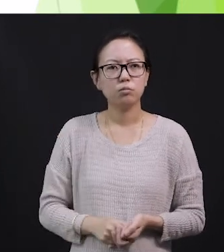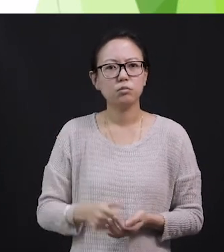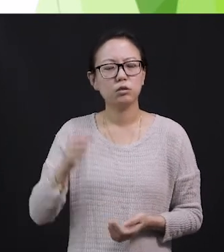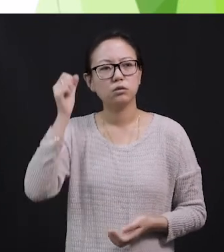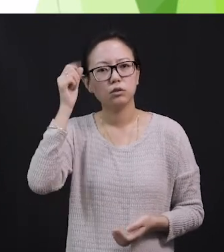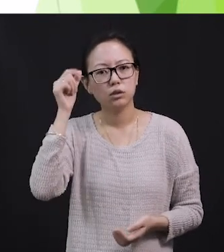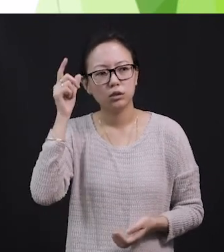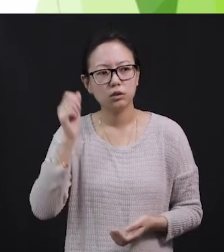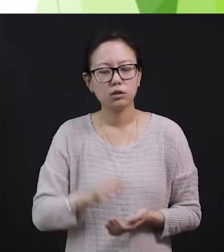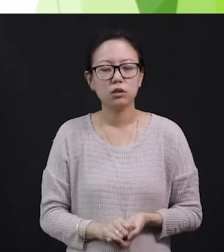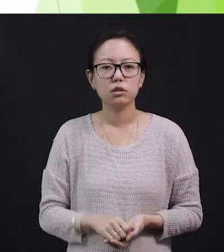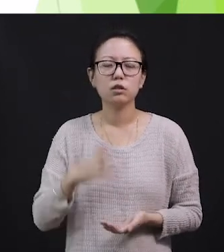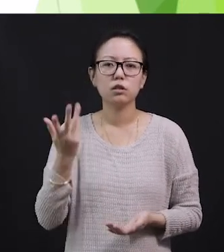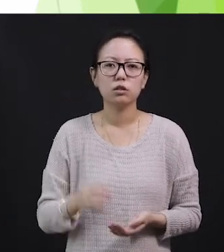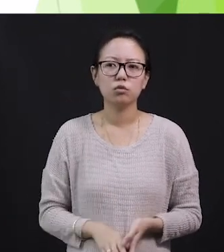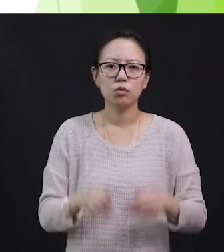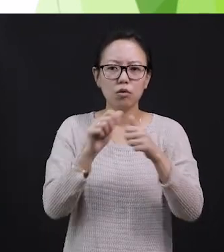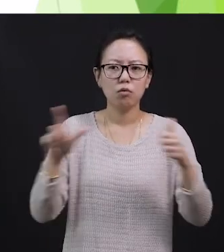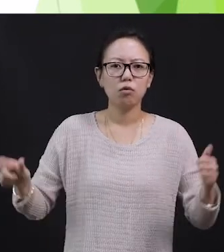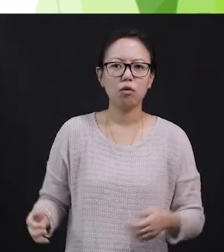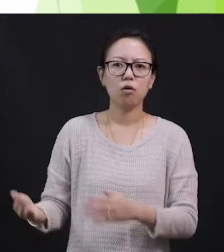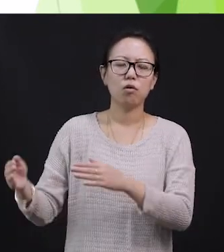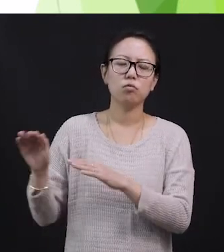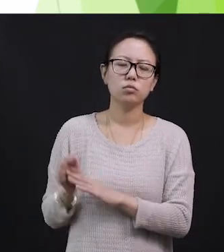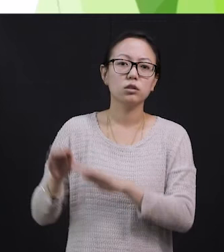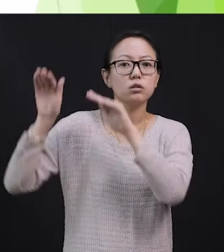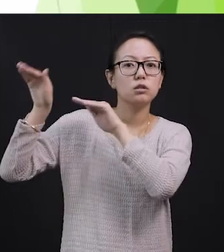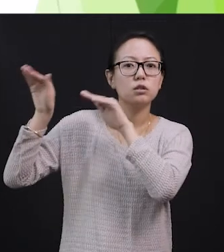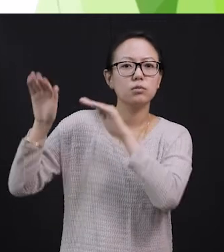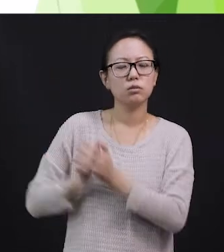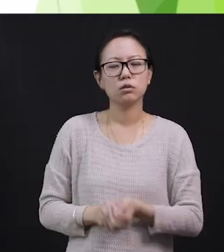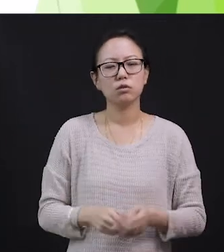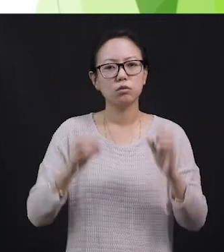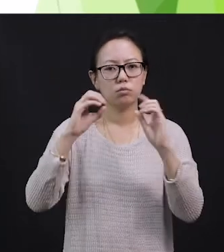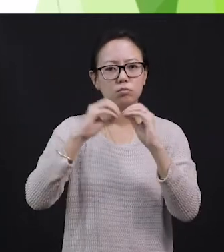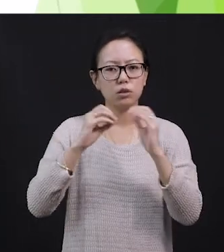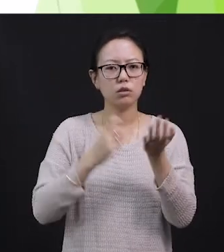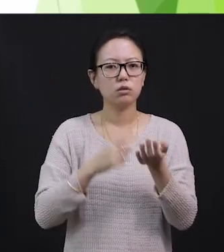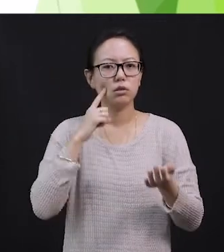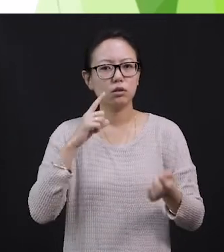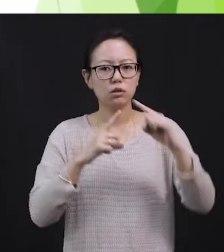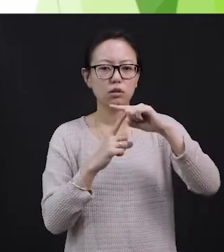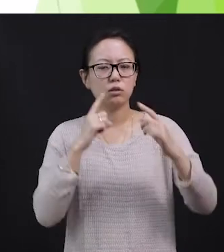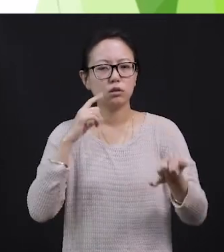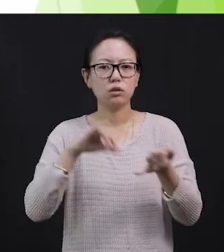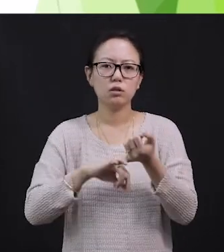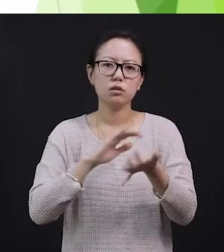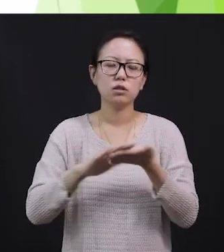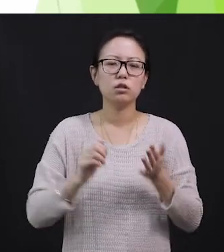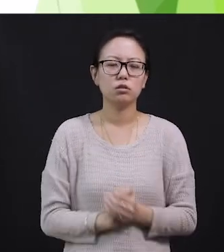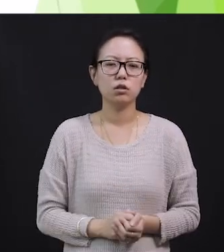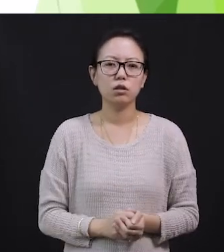how even the feeling of nationalism started. So the Britishers wanted us to be slave of their education and